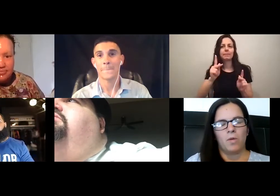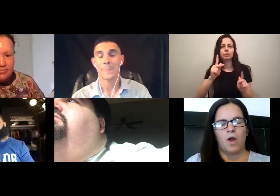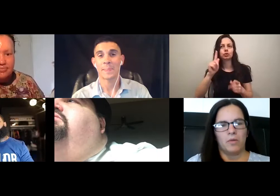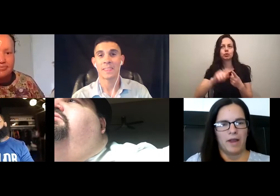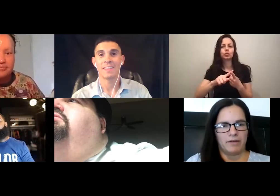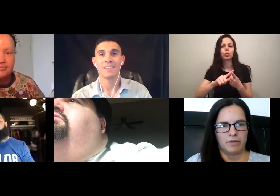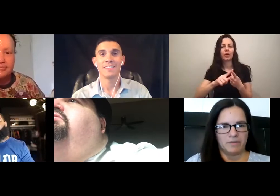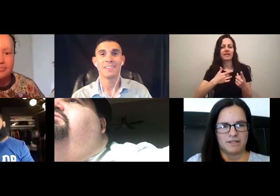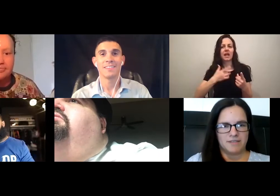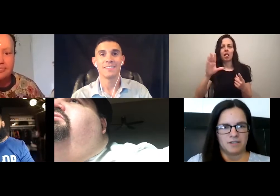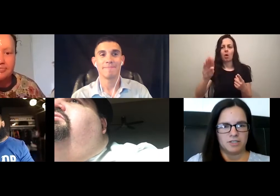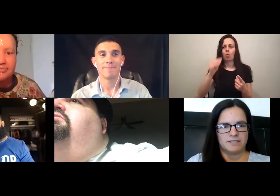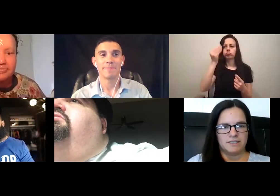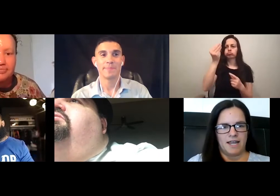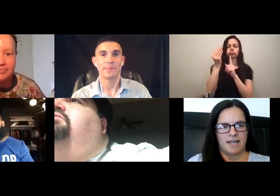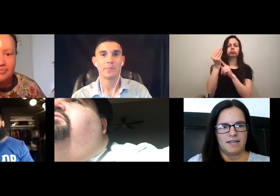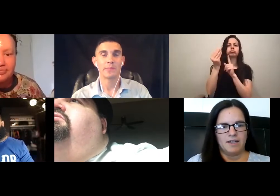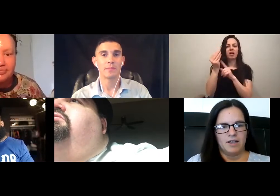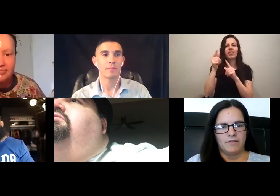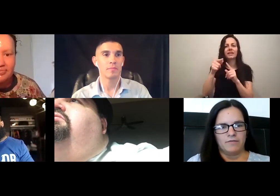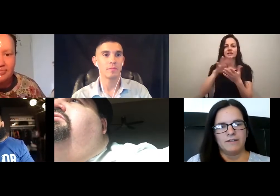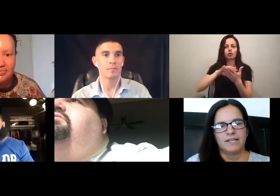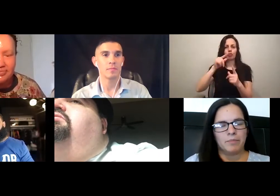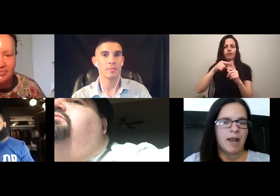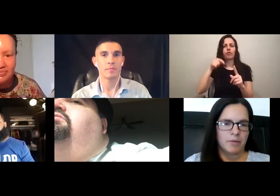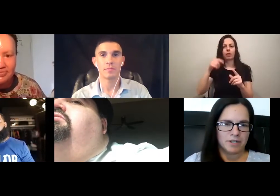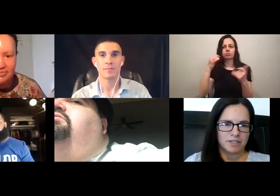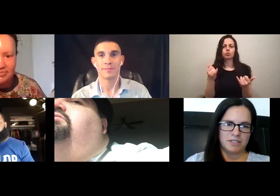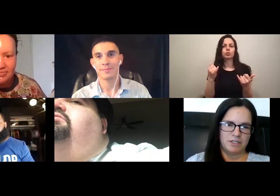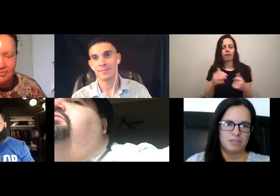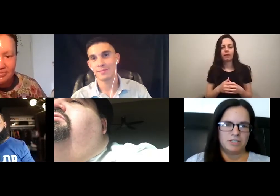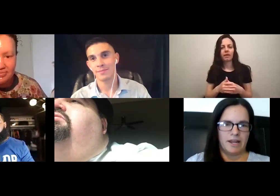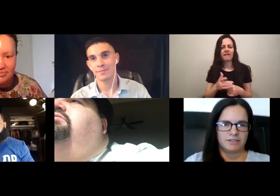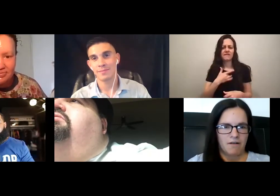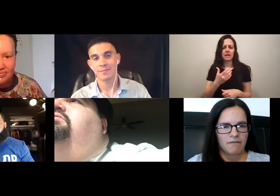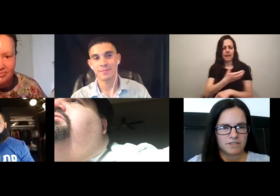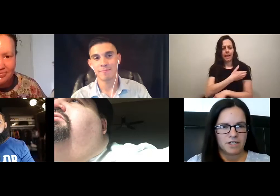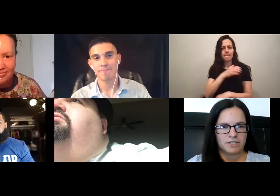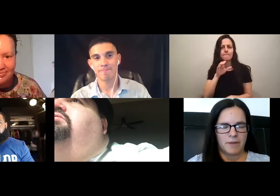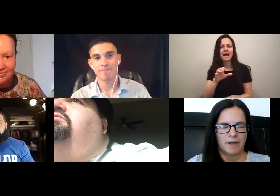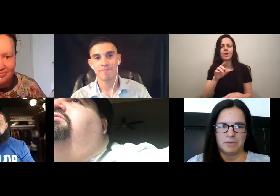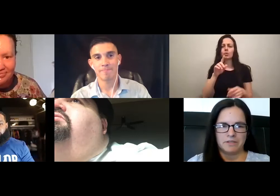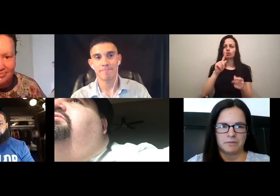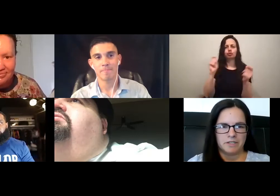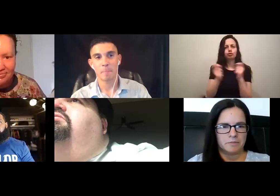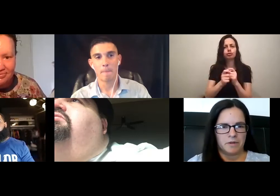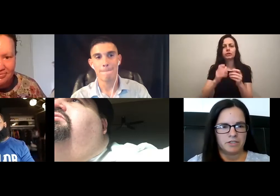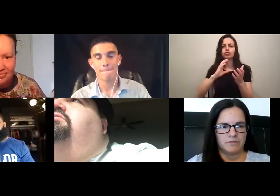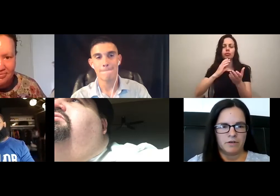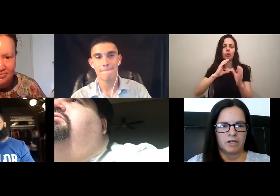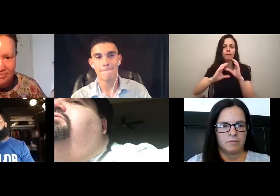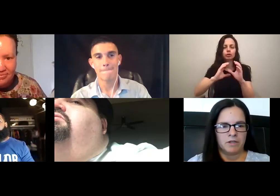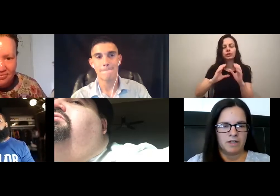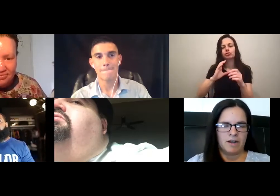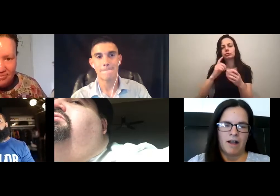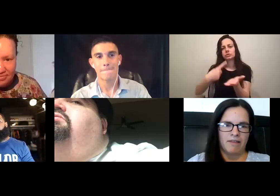to walk away from this session today feeling empowered to do, to change the conversation about ableism and inspiration